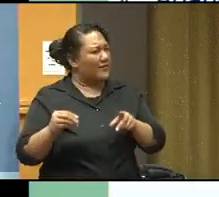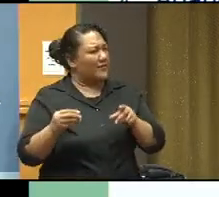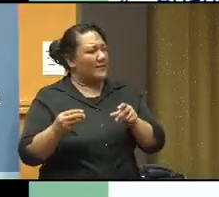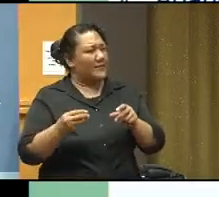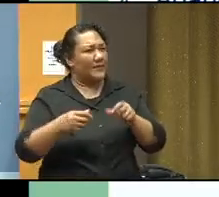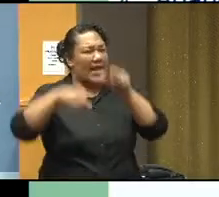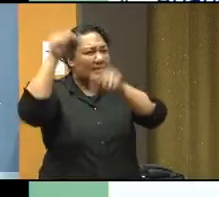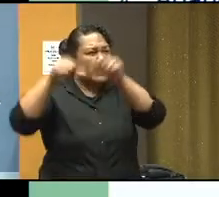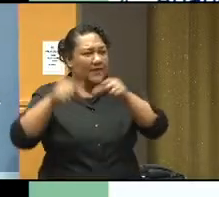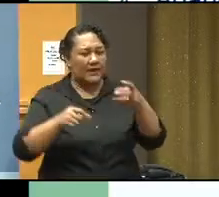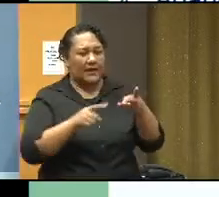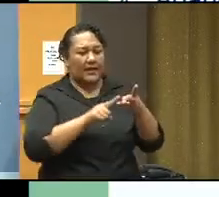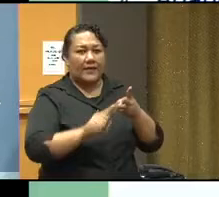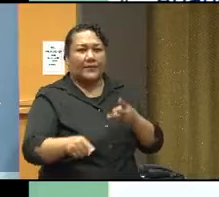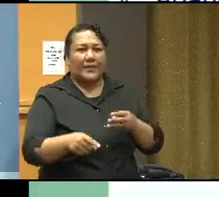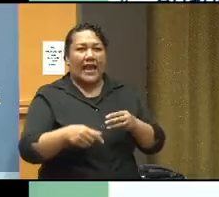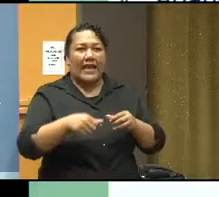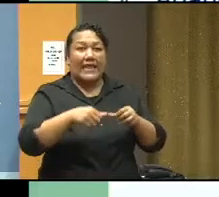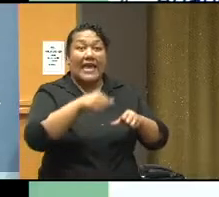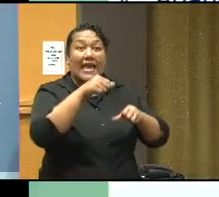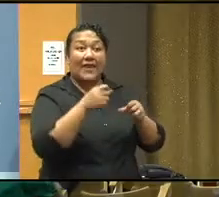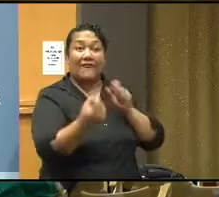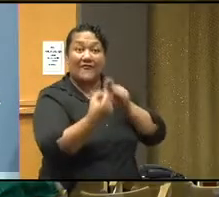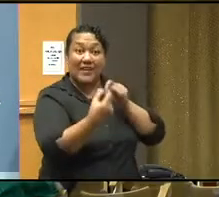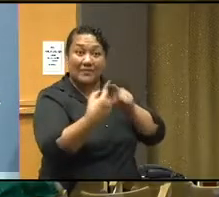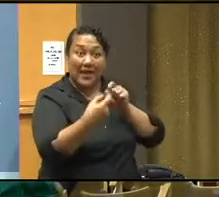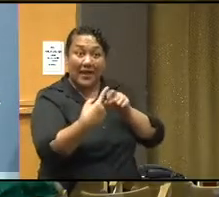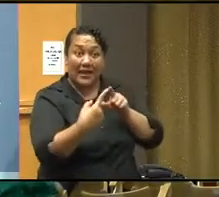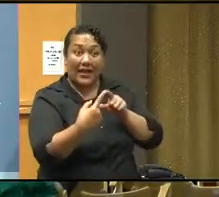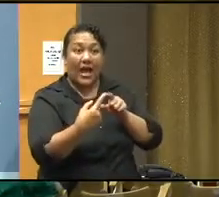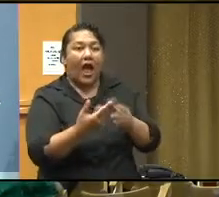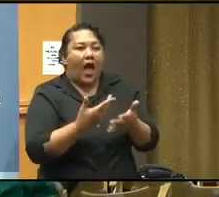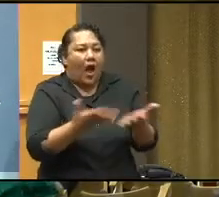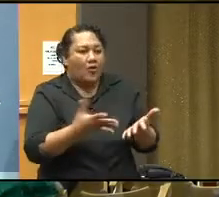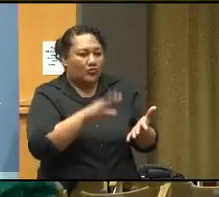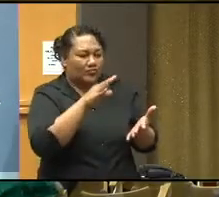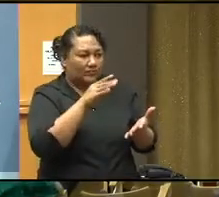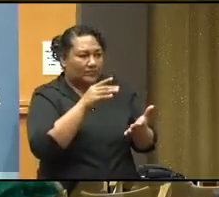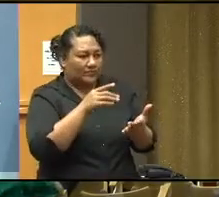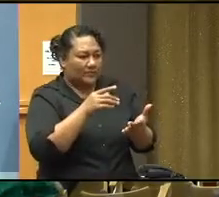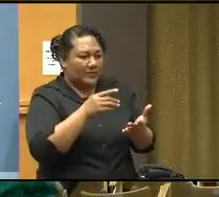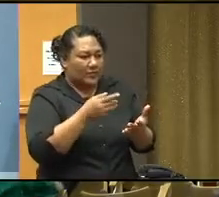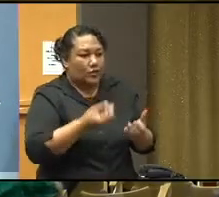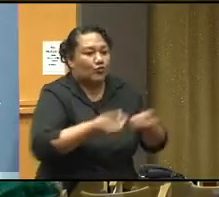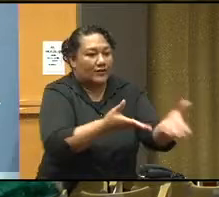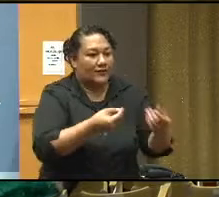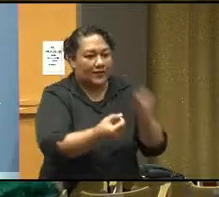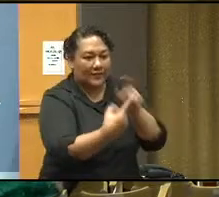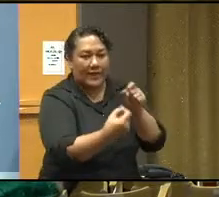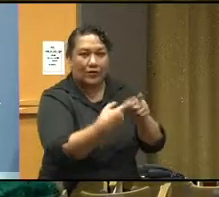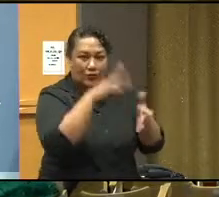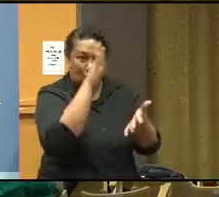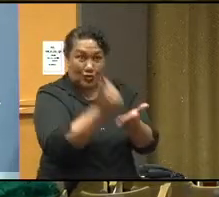strategies, adopting assessment methods to different contexts and diverse student needs in terms of gender,